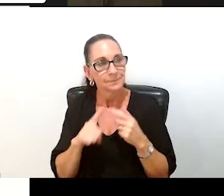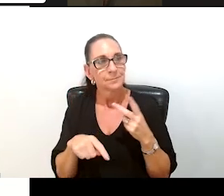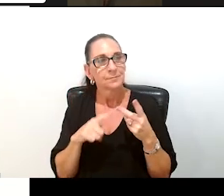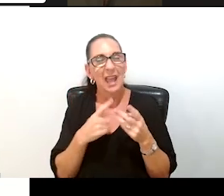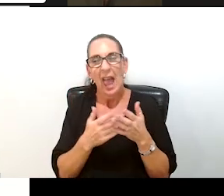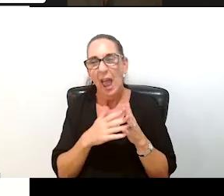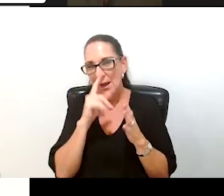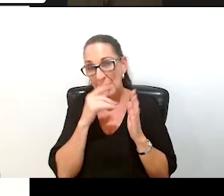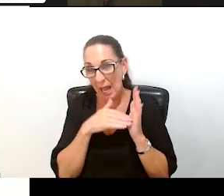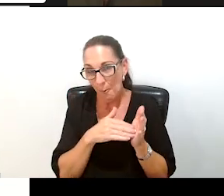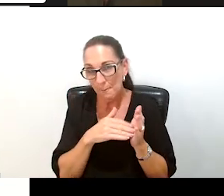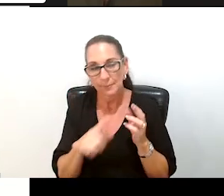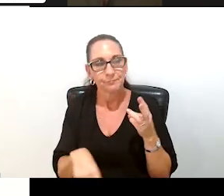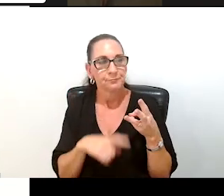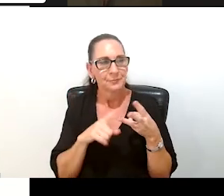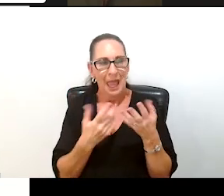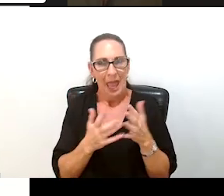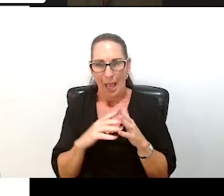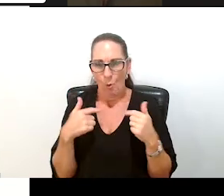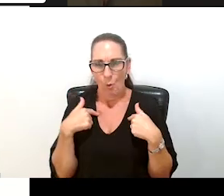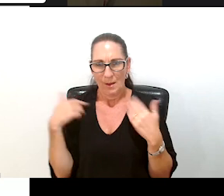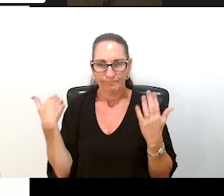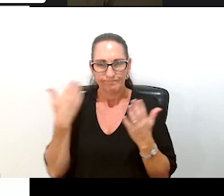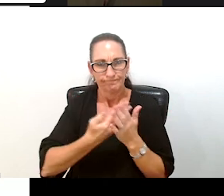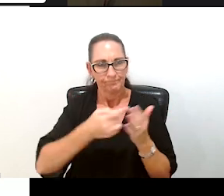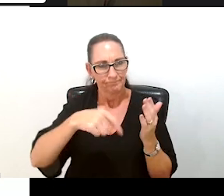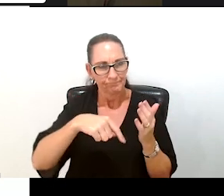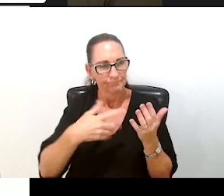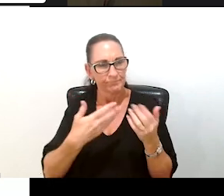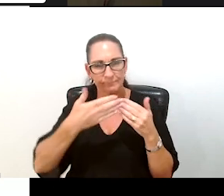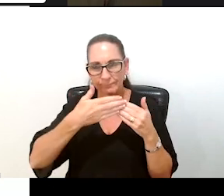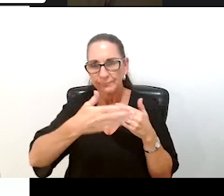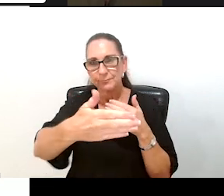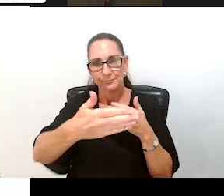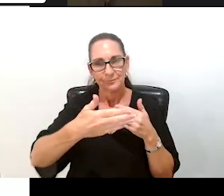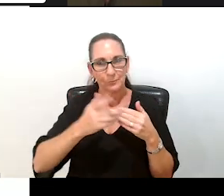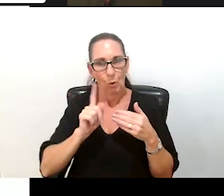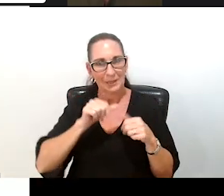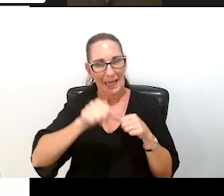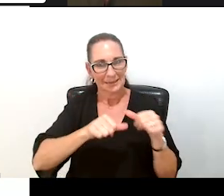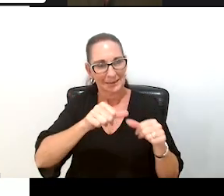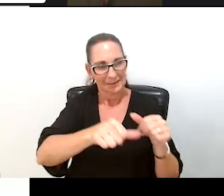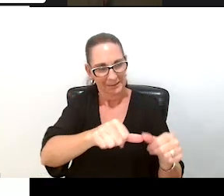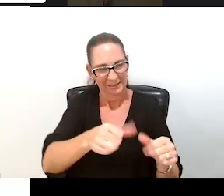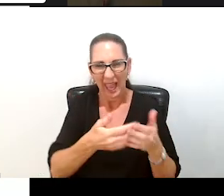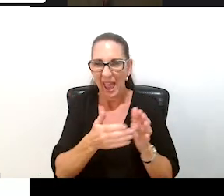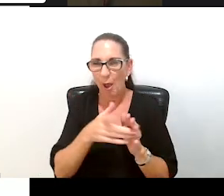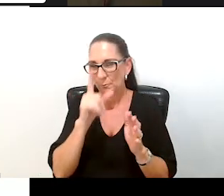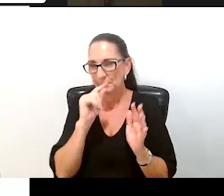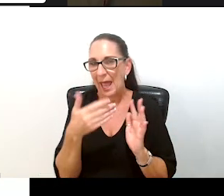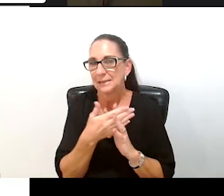we got here and what's coming next, including how you can access the data asset if you would like